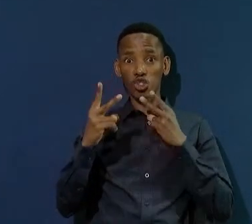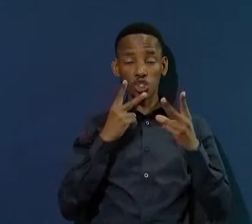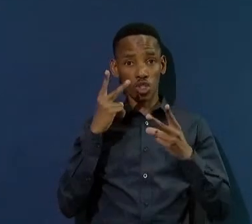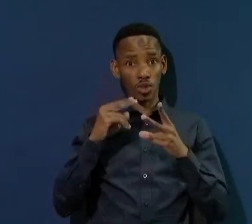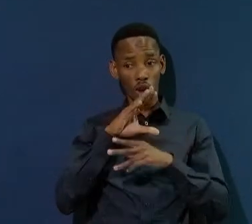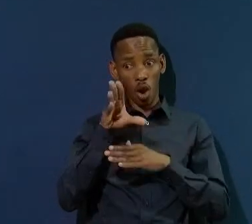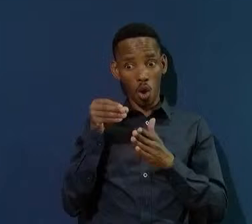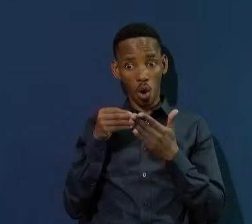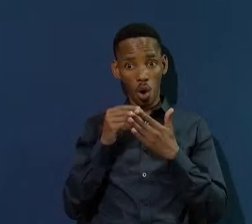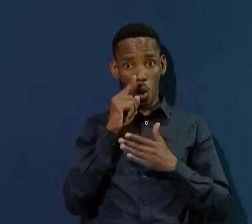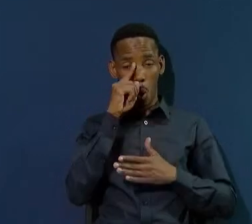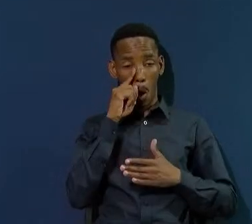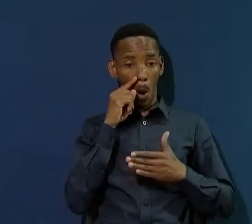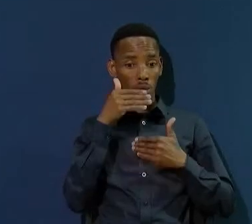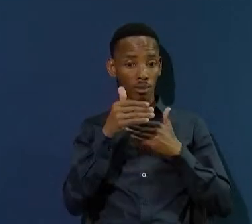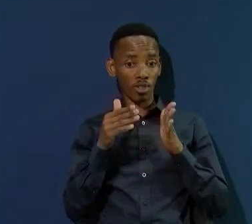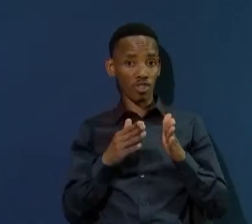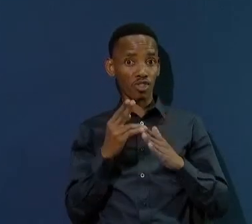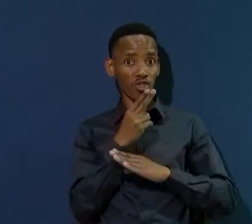have, or